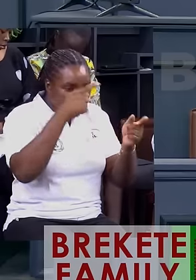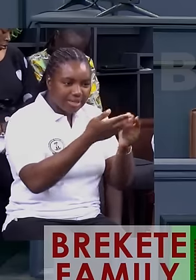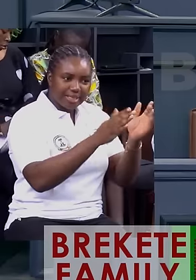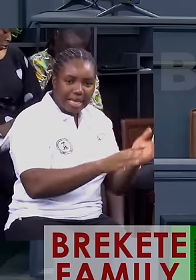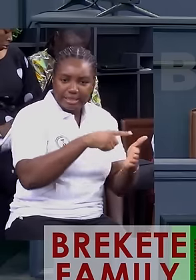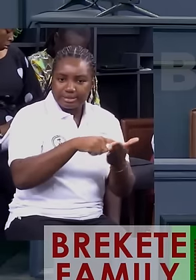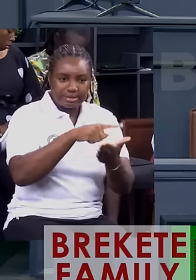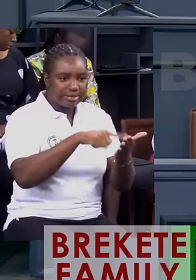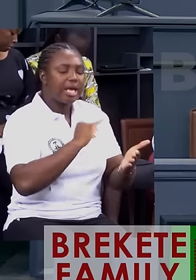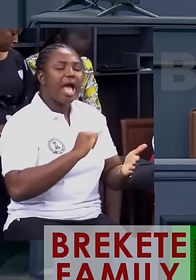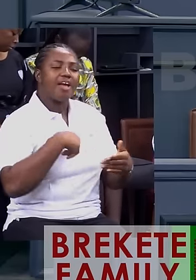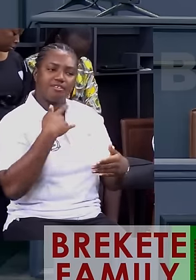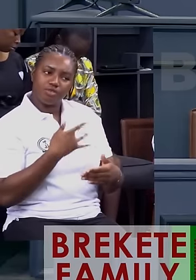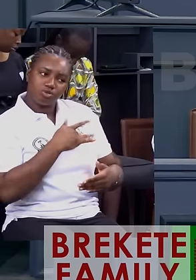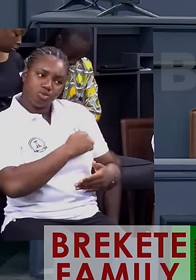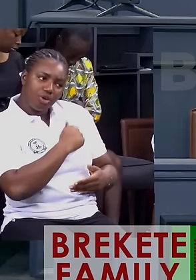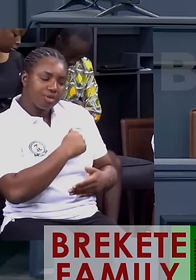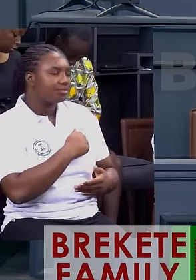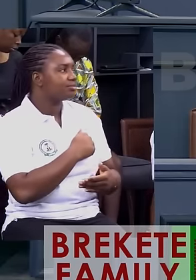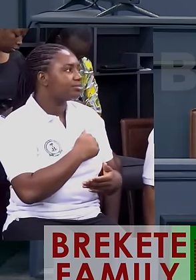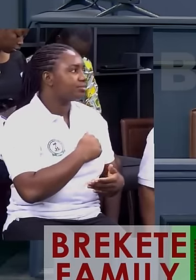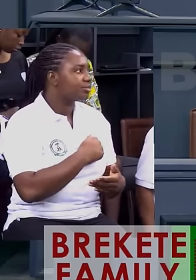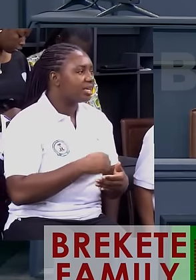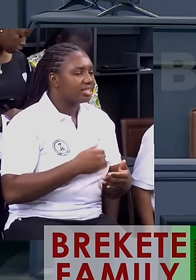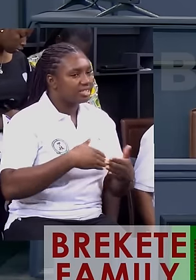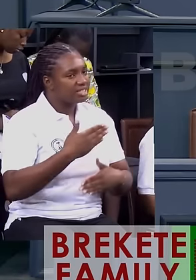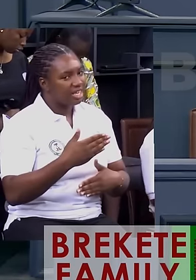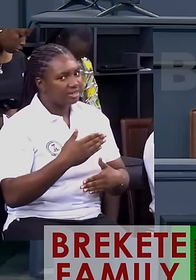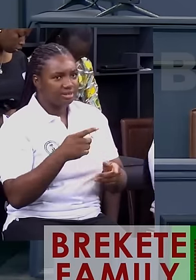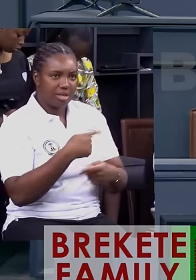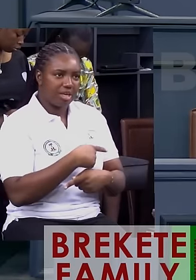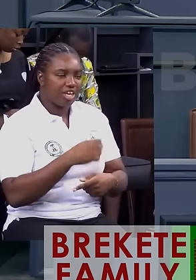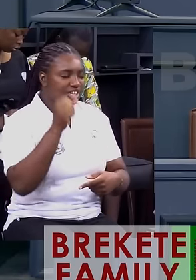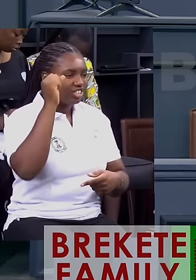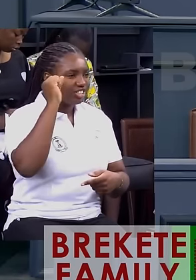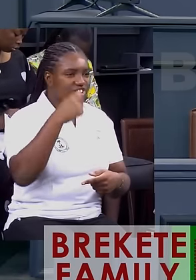Waiting. I sympathize. Do everything. The following day, I been at that same day. She say,